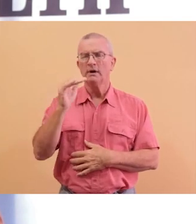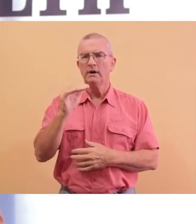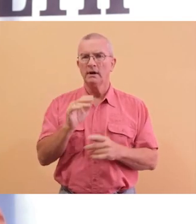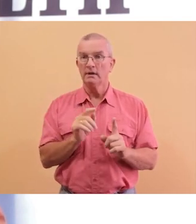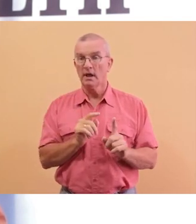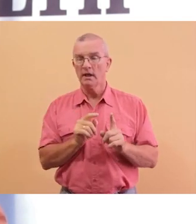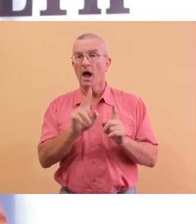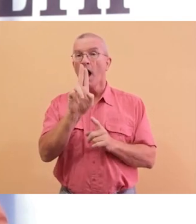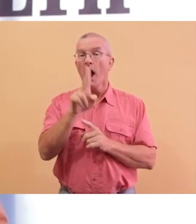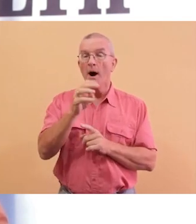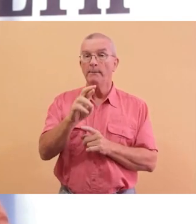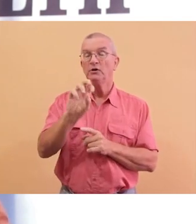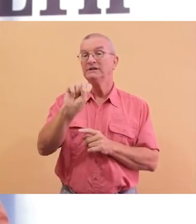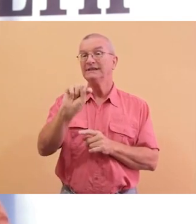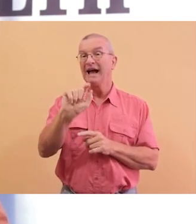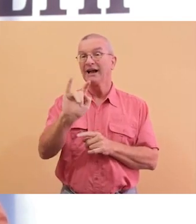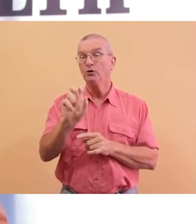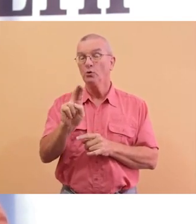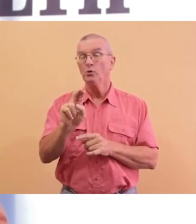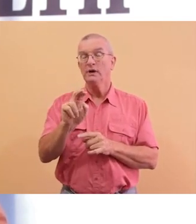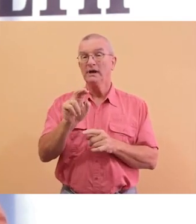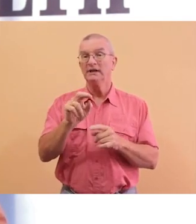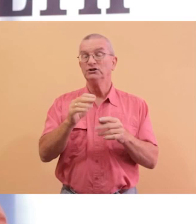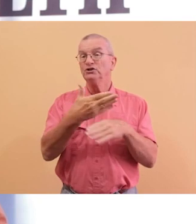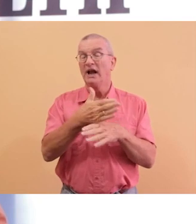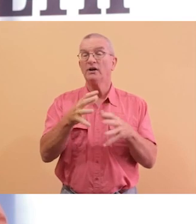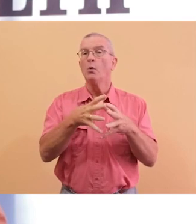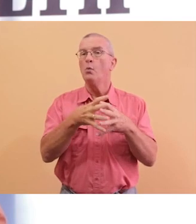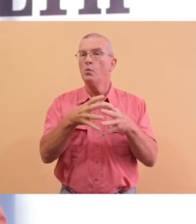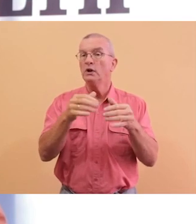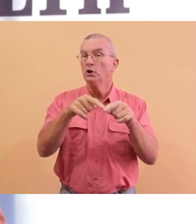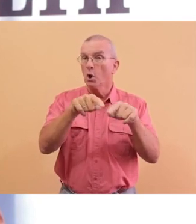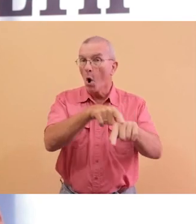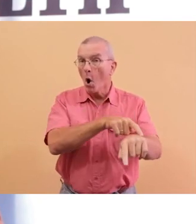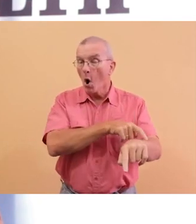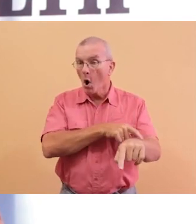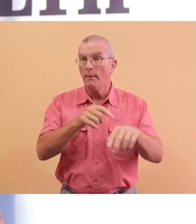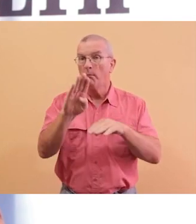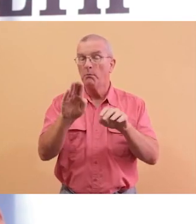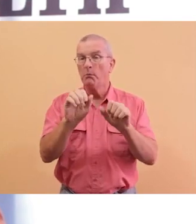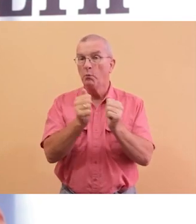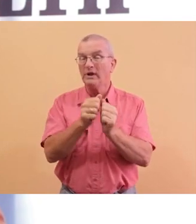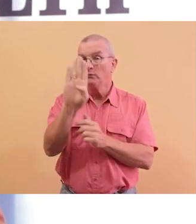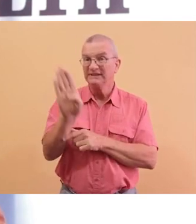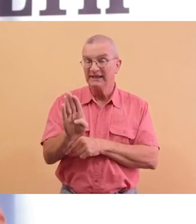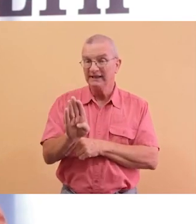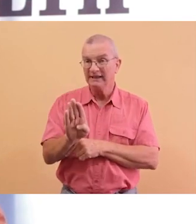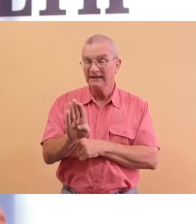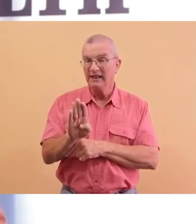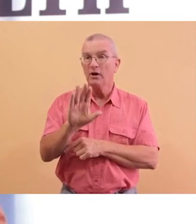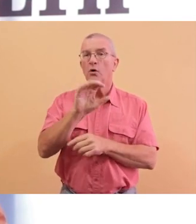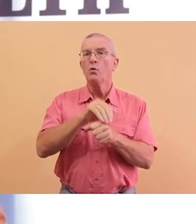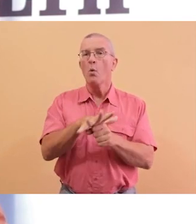Takutu, Upper Essequibo region, shares a wide expanse of border with Brazil, where